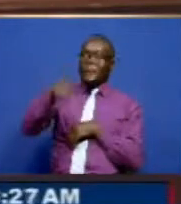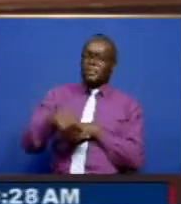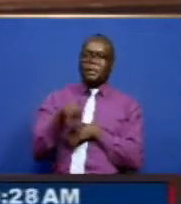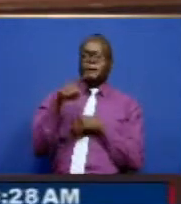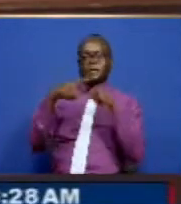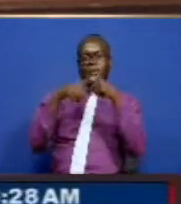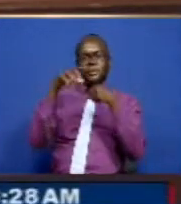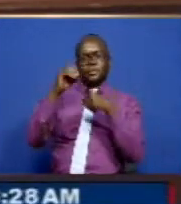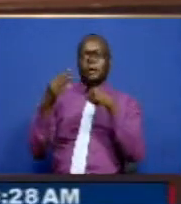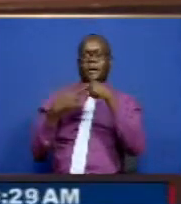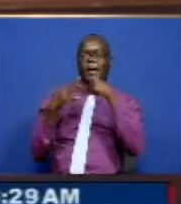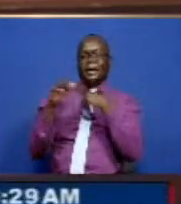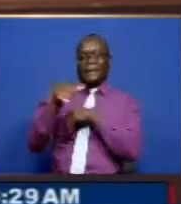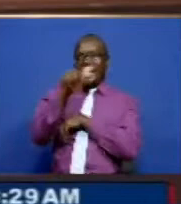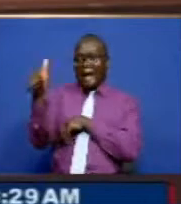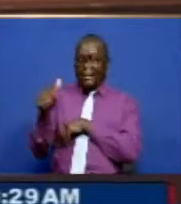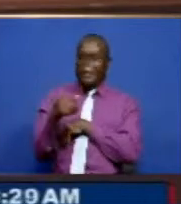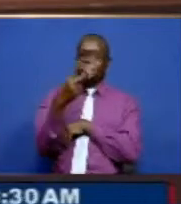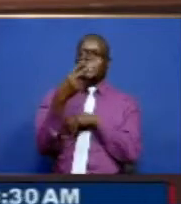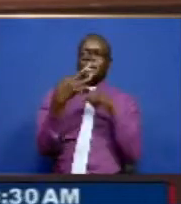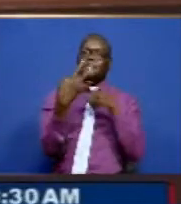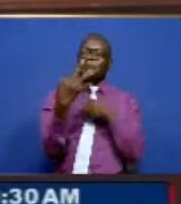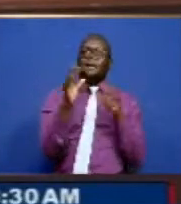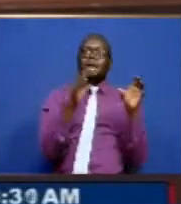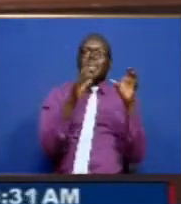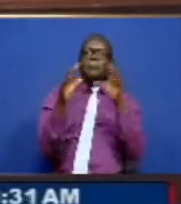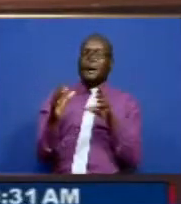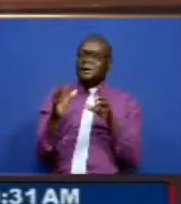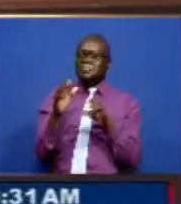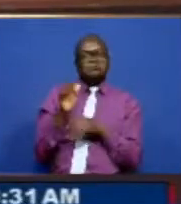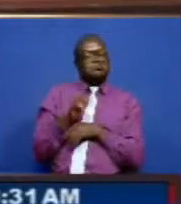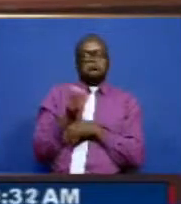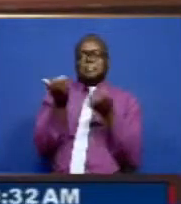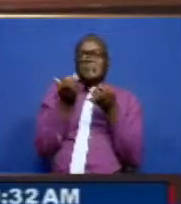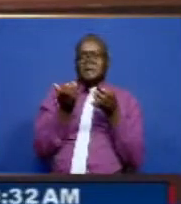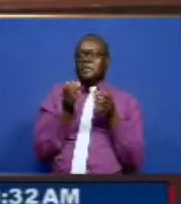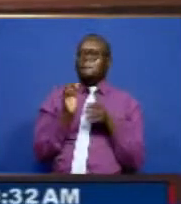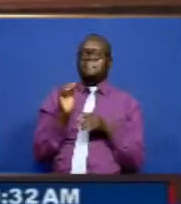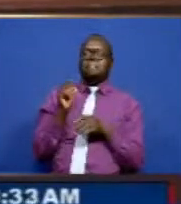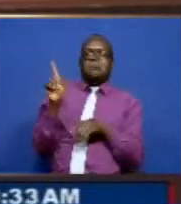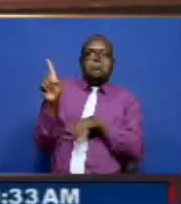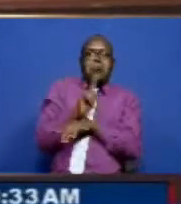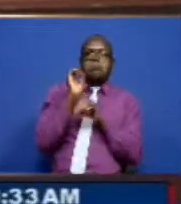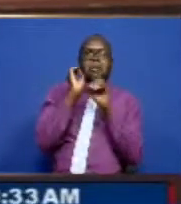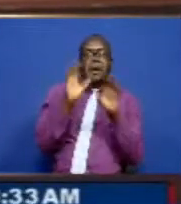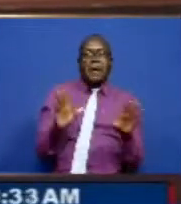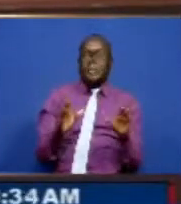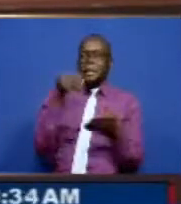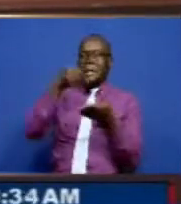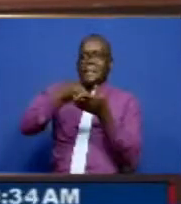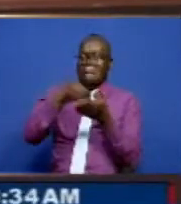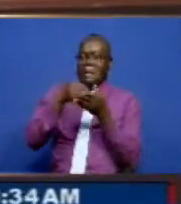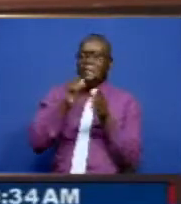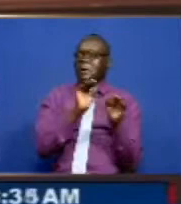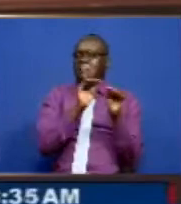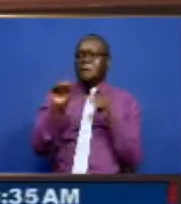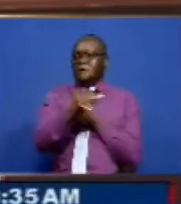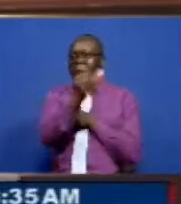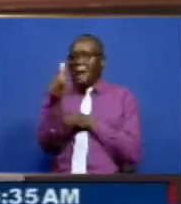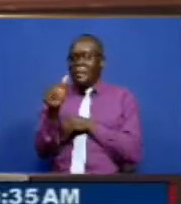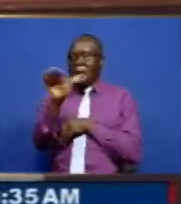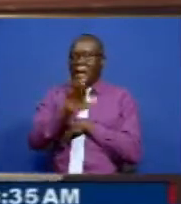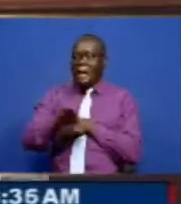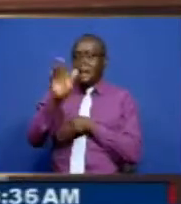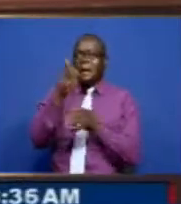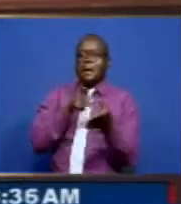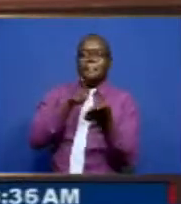26,672,608. The rest of the 23 companies did not receive any payment, and the money was diverted and